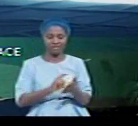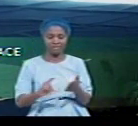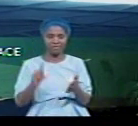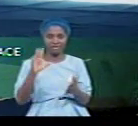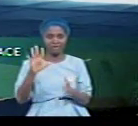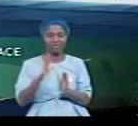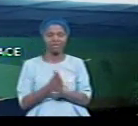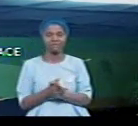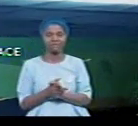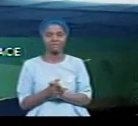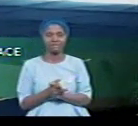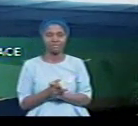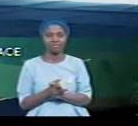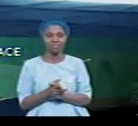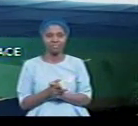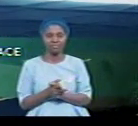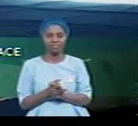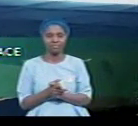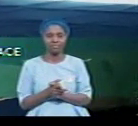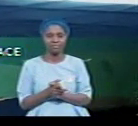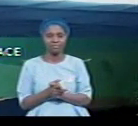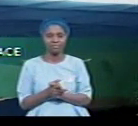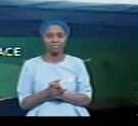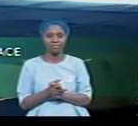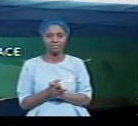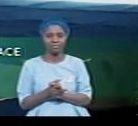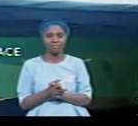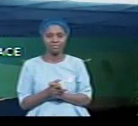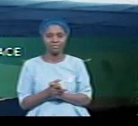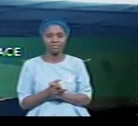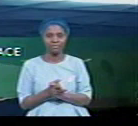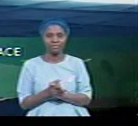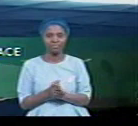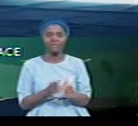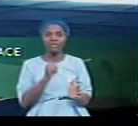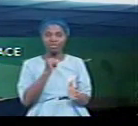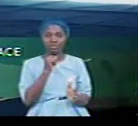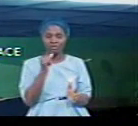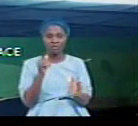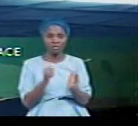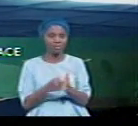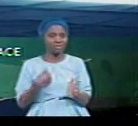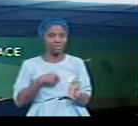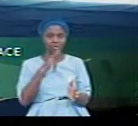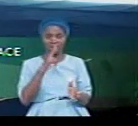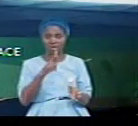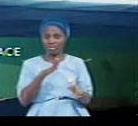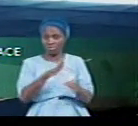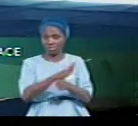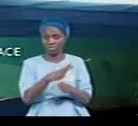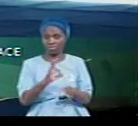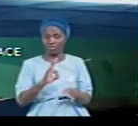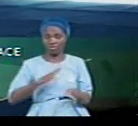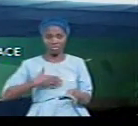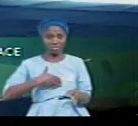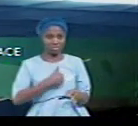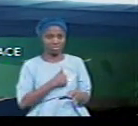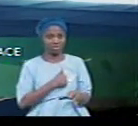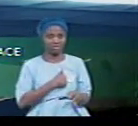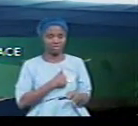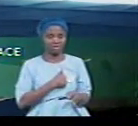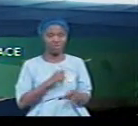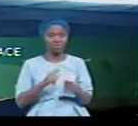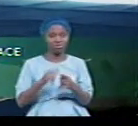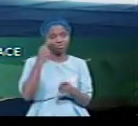2 Corinthians chapter 3, verse 5. Not that we're sufficient of ourselves to